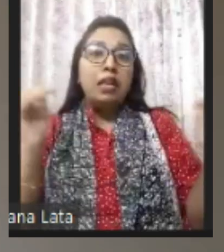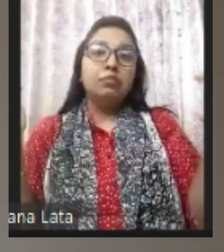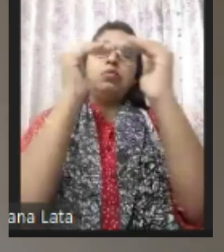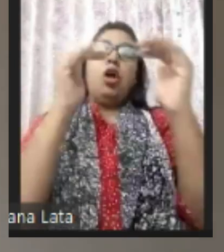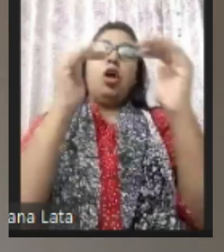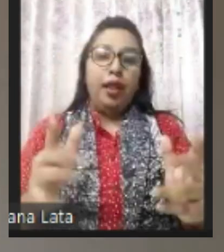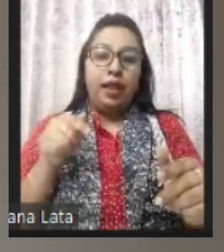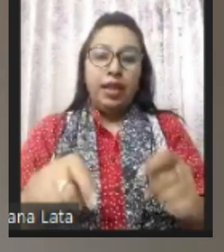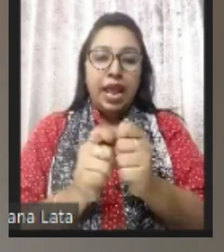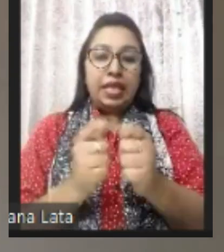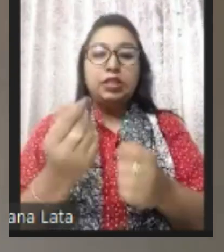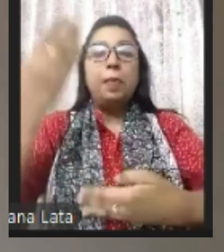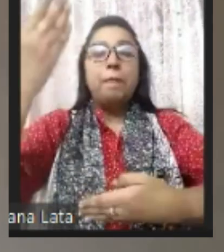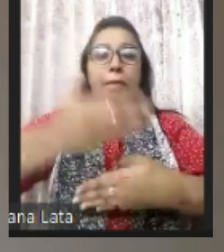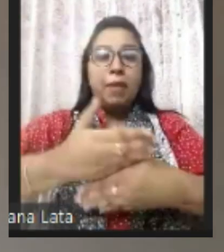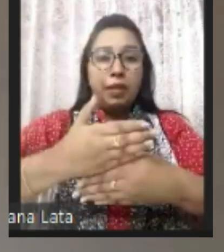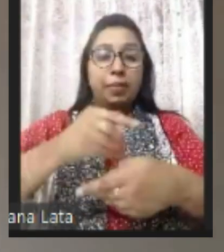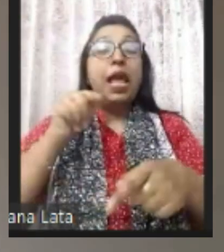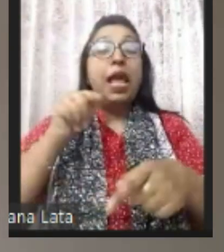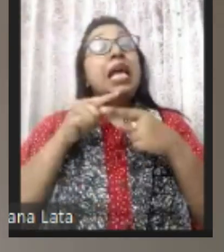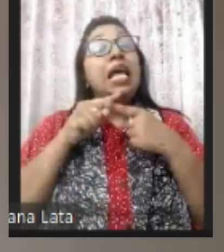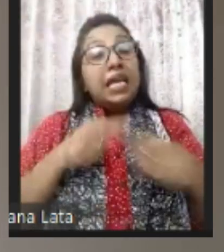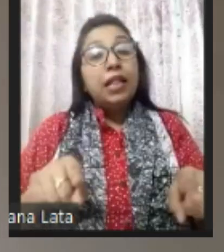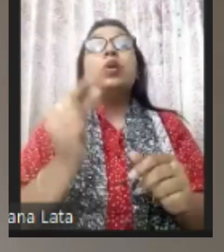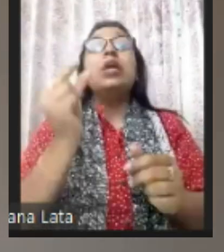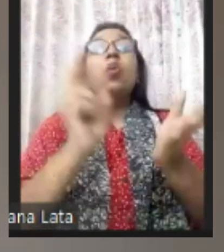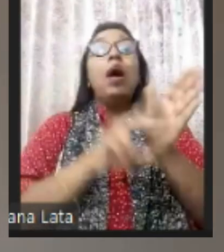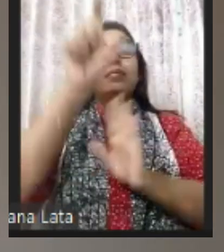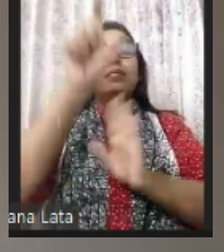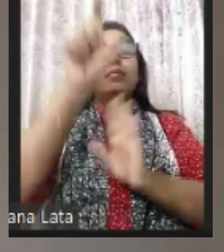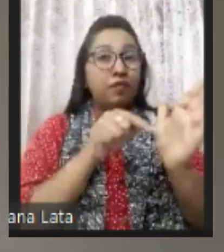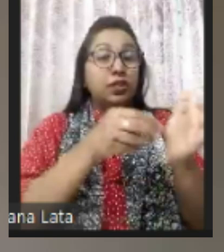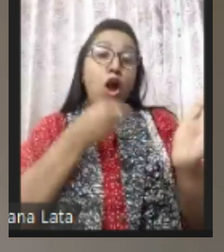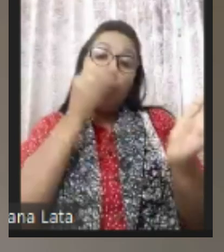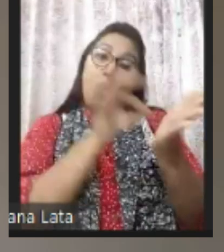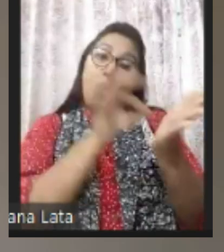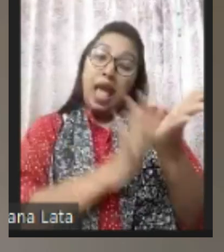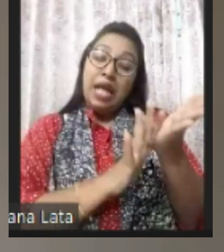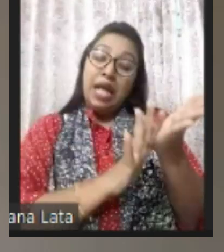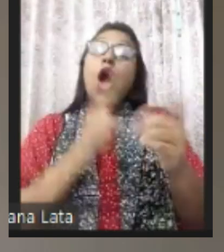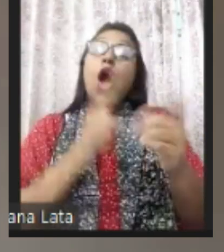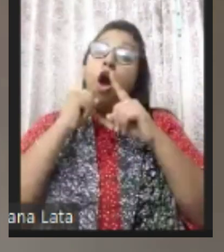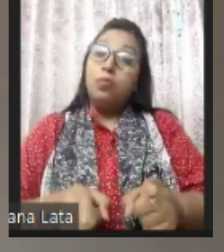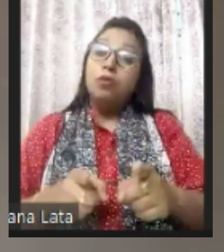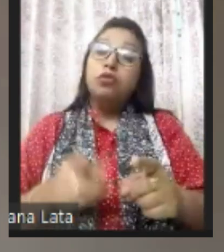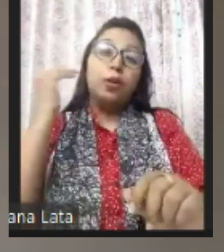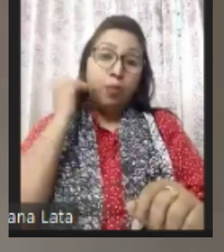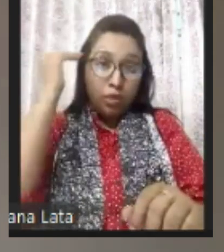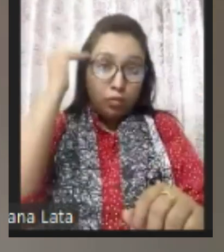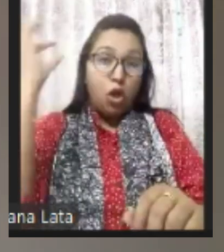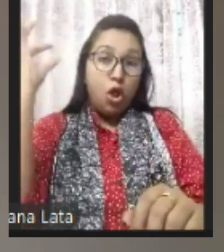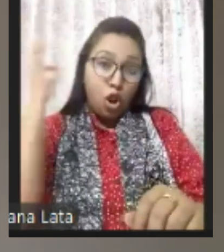on accessibility. But very importantly, not only is it a matter of signing